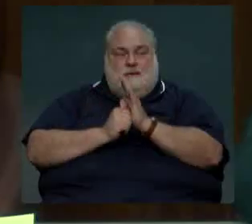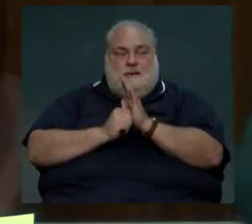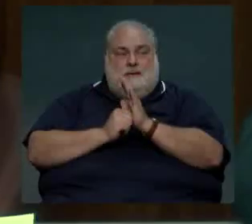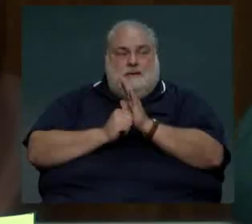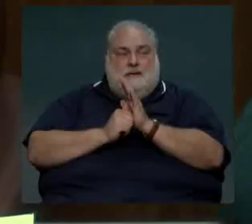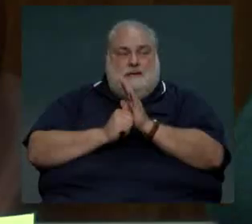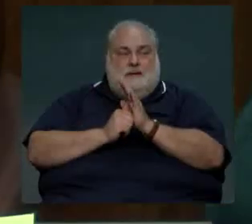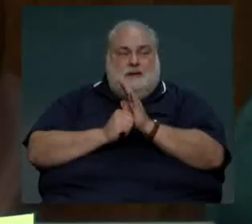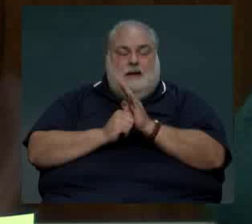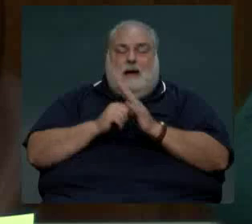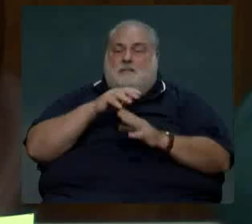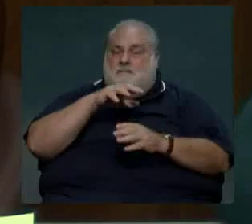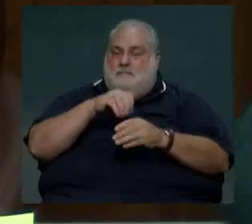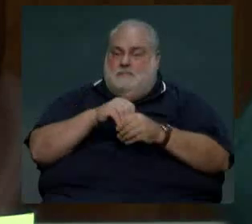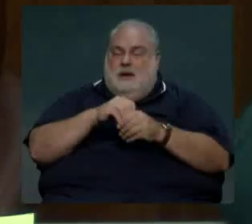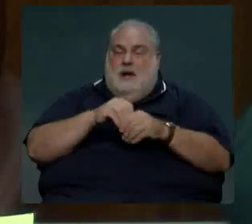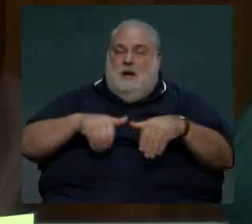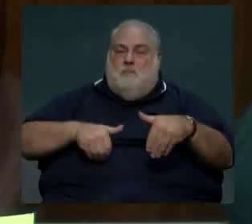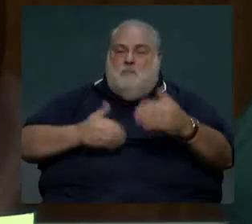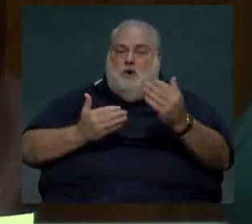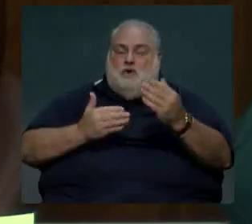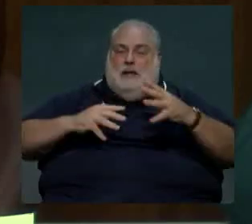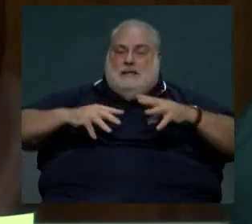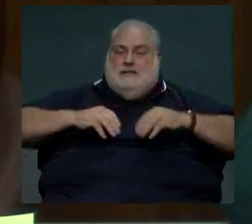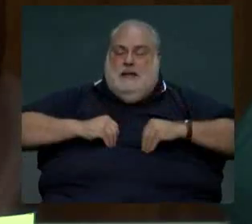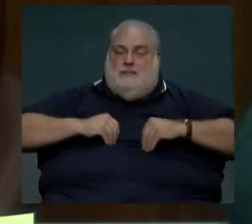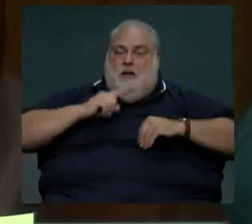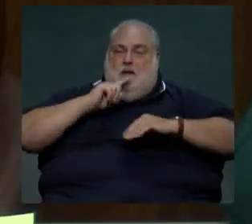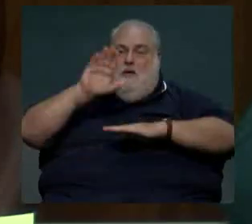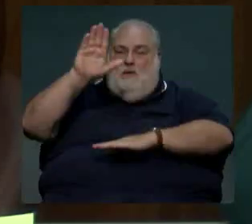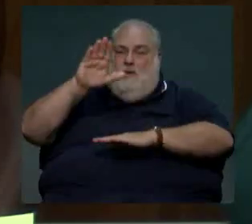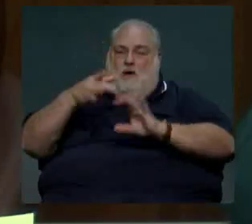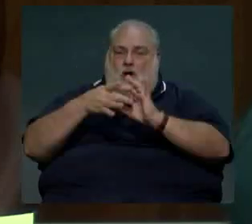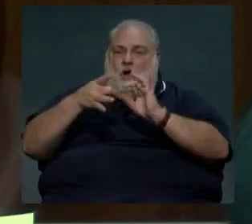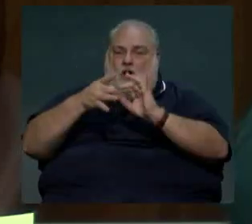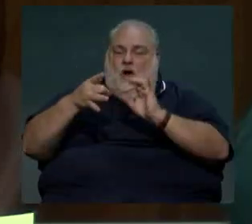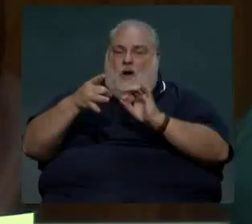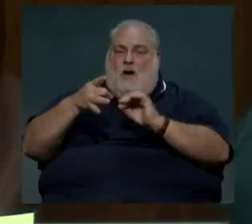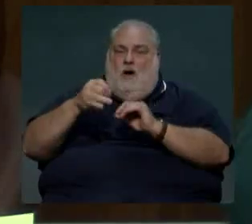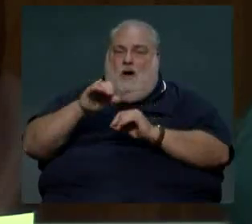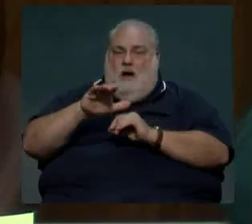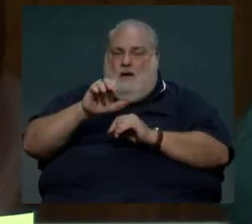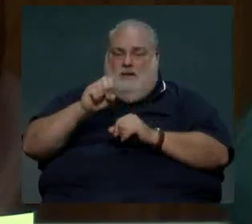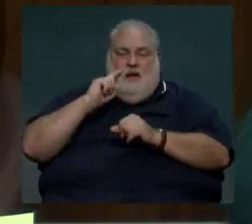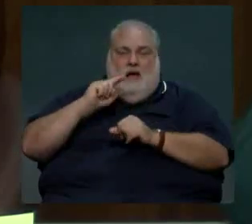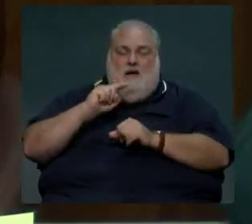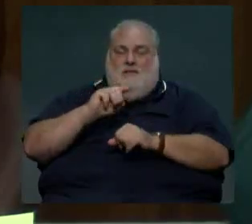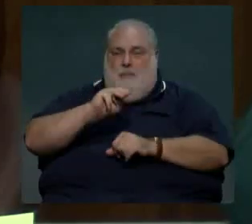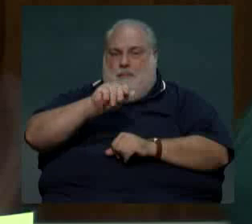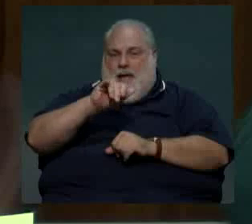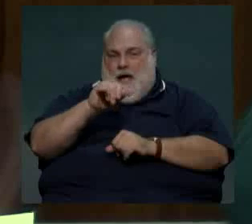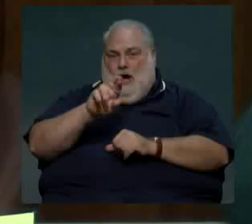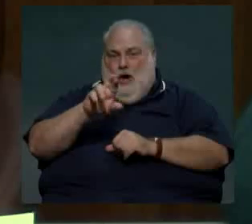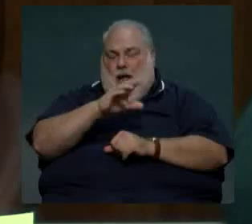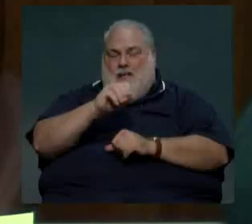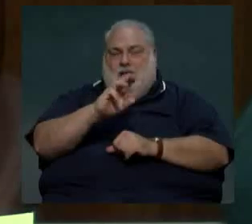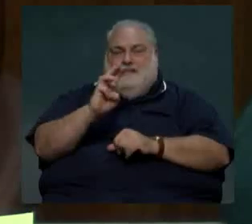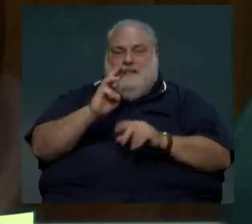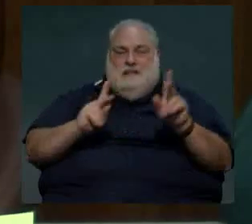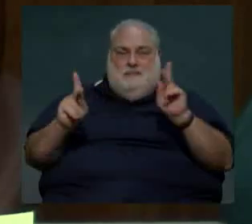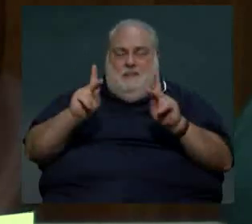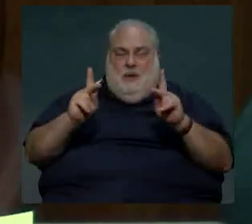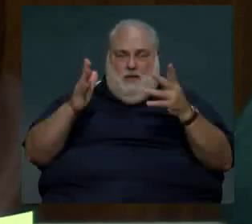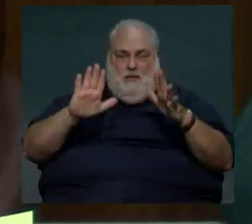The consent agenda consists of a motion to accept the oath of office of the mayor and the six Little Rock City Board directors, and those oath of offices are filed in the city